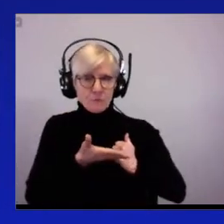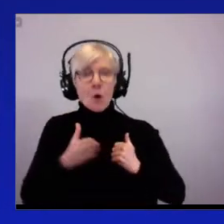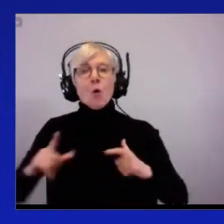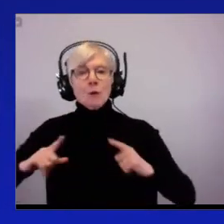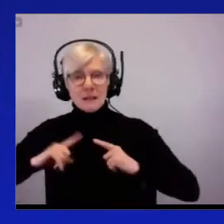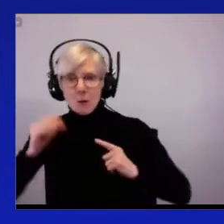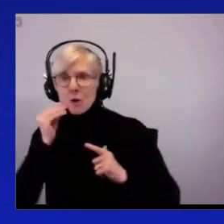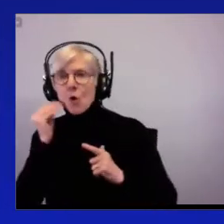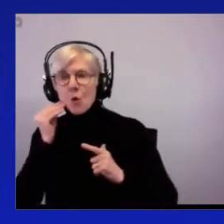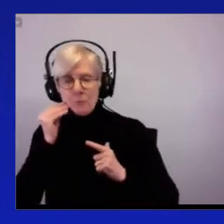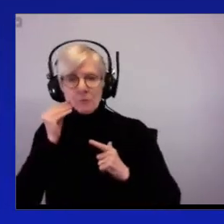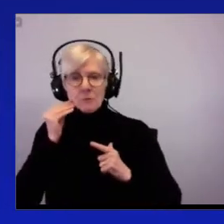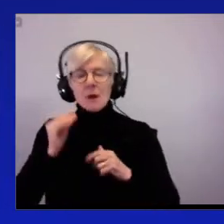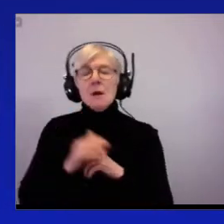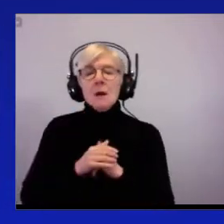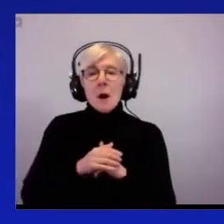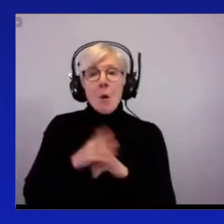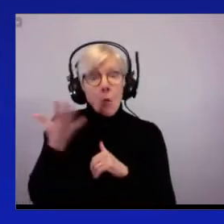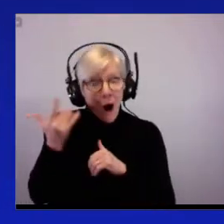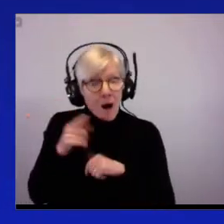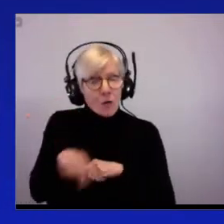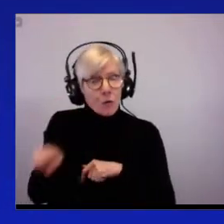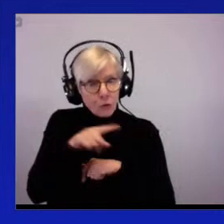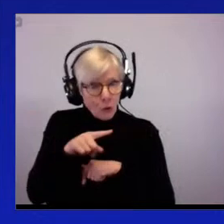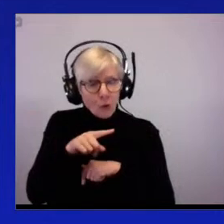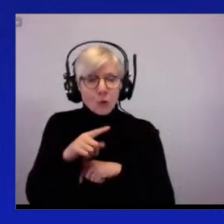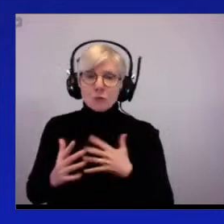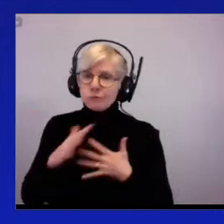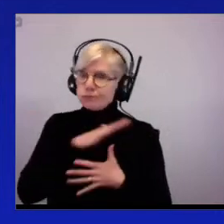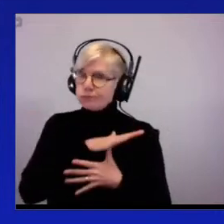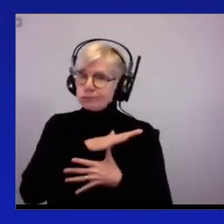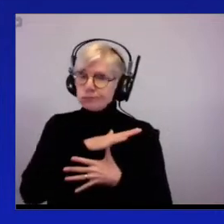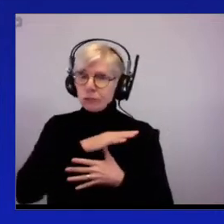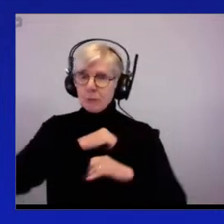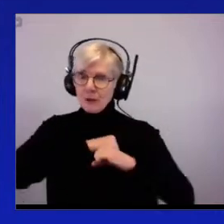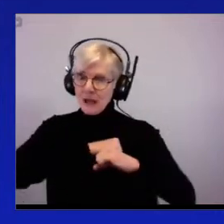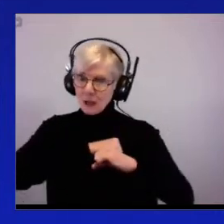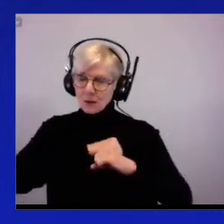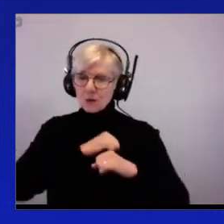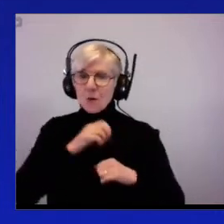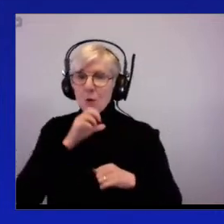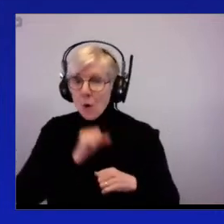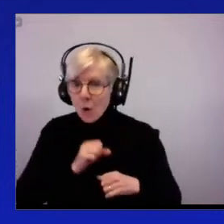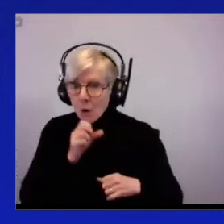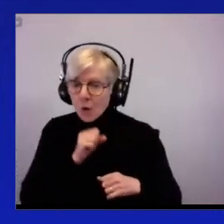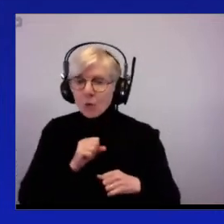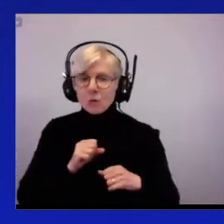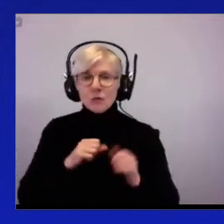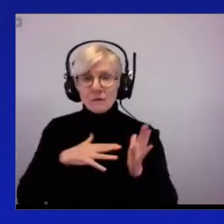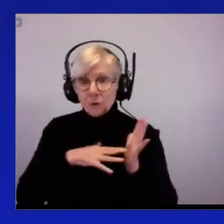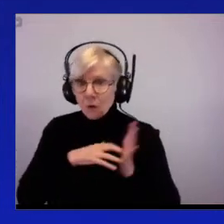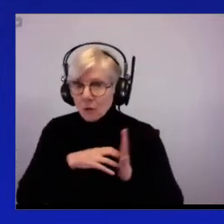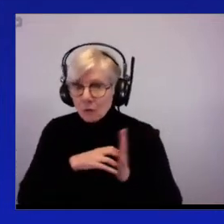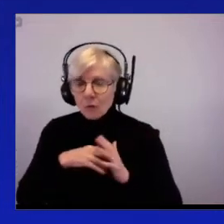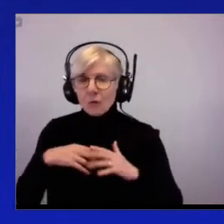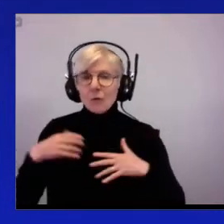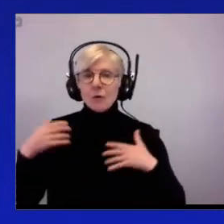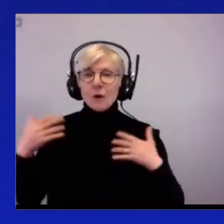because that's the population we're trying to protect, and it's an older population where there's